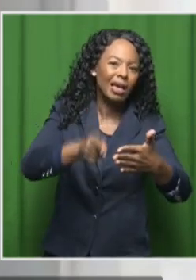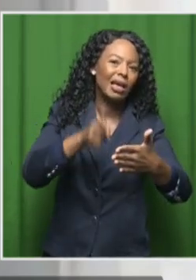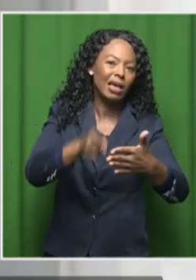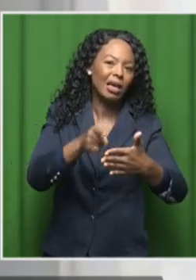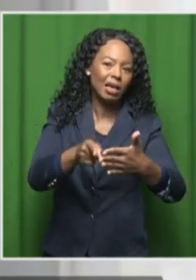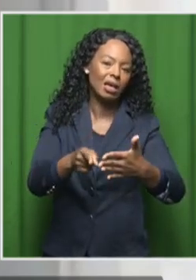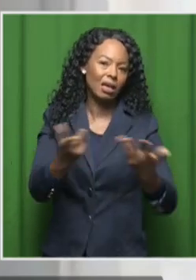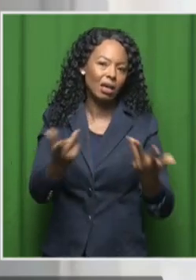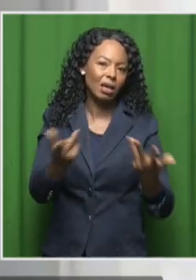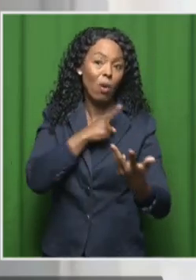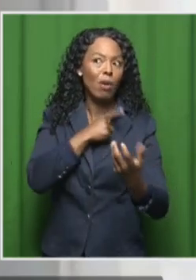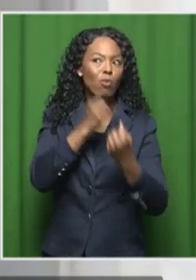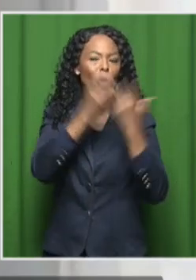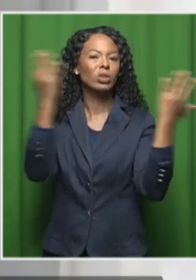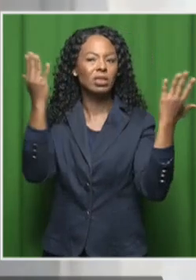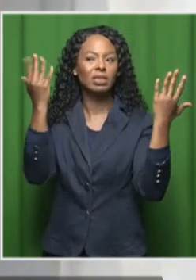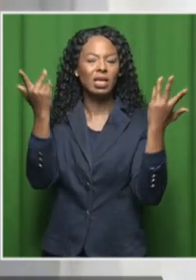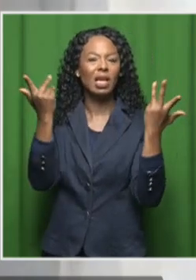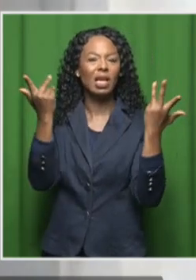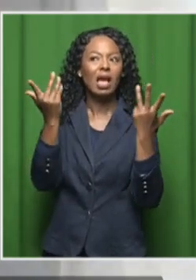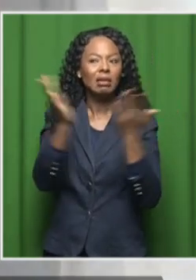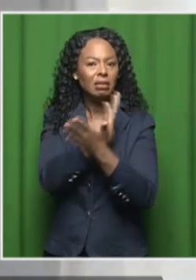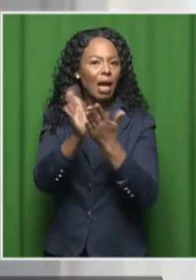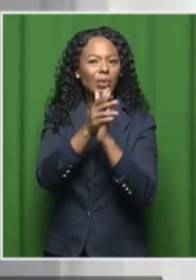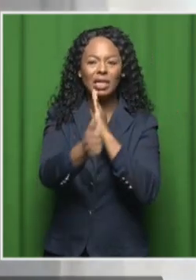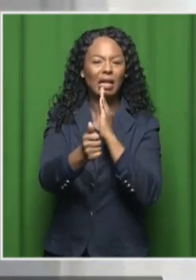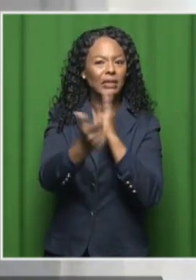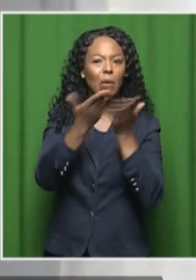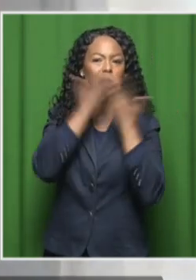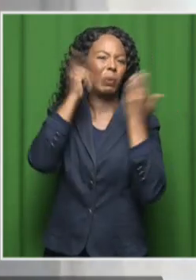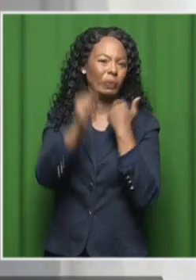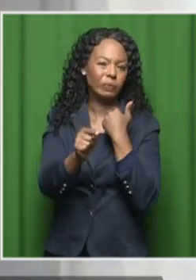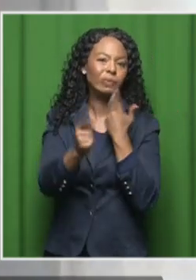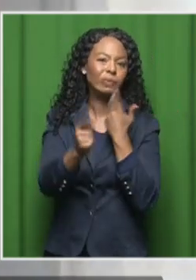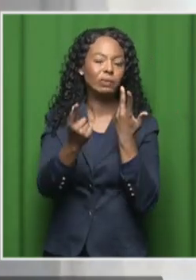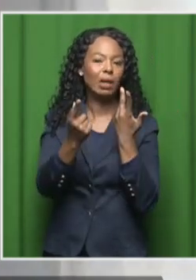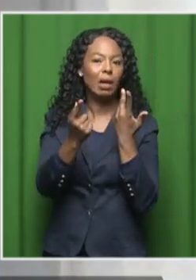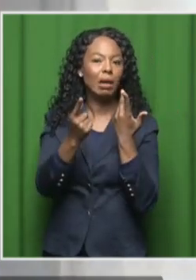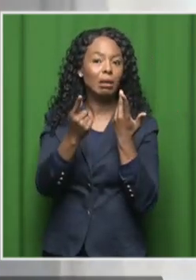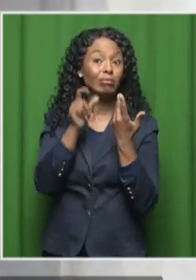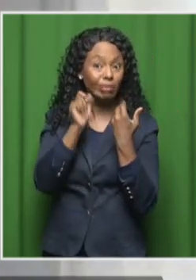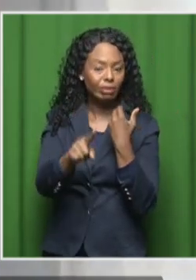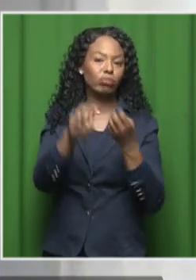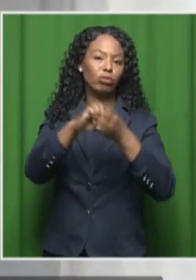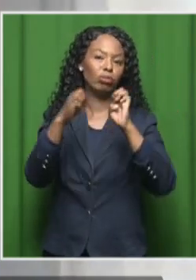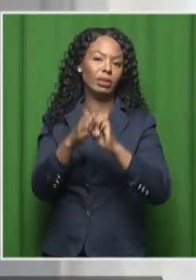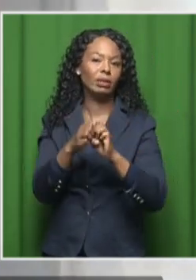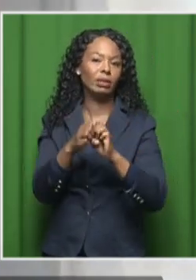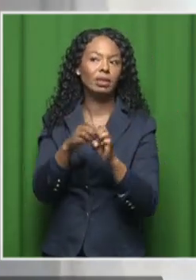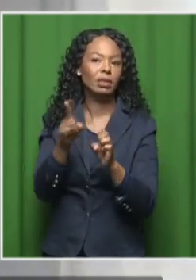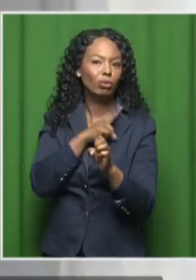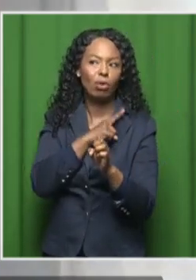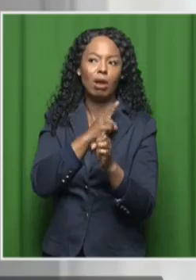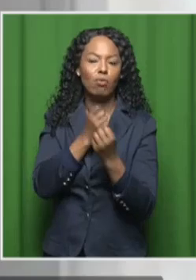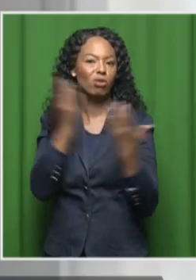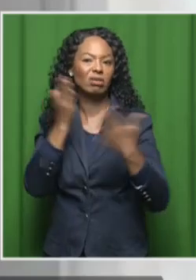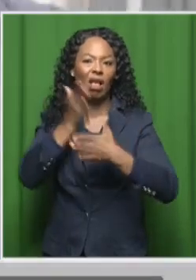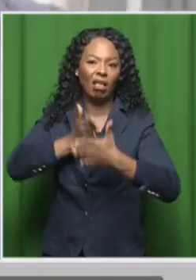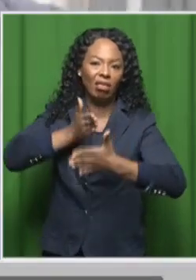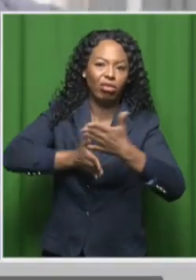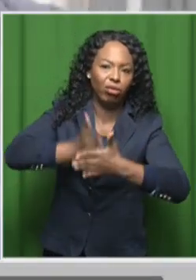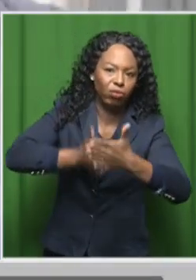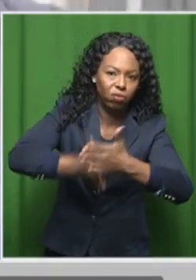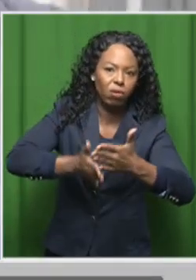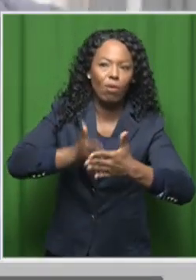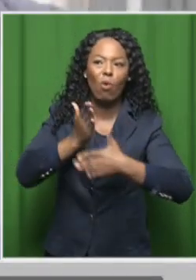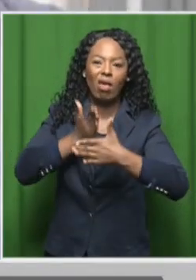the semi-skilled sector. When it comes to the unemployment issue. All right,